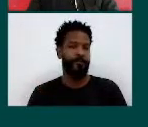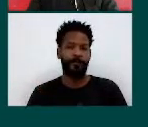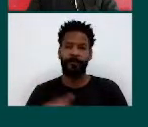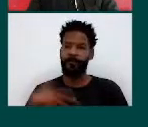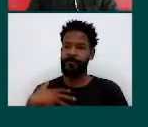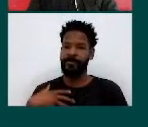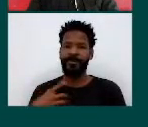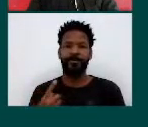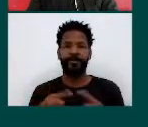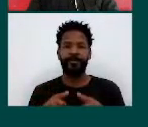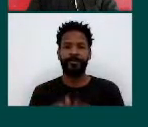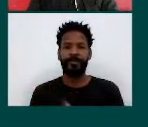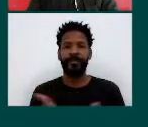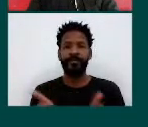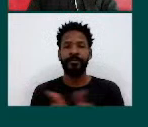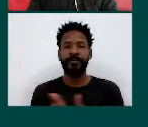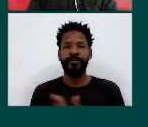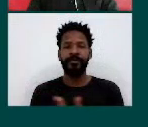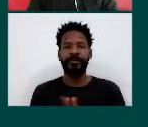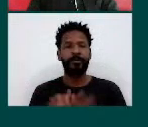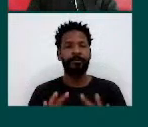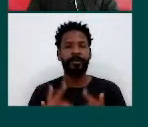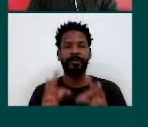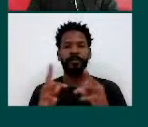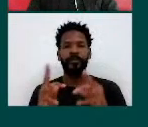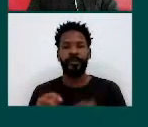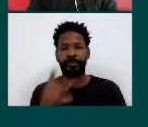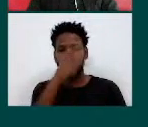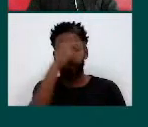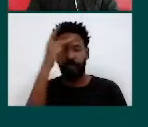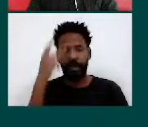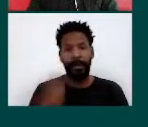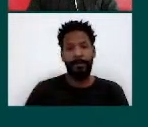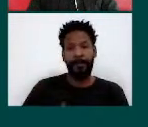be very proud of this partnership.